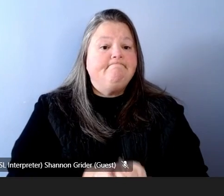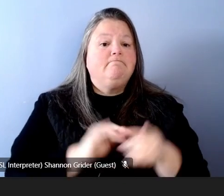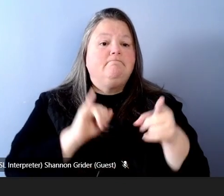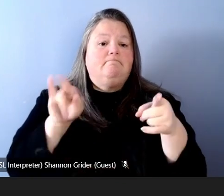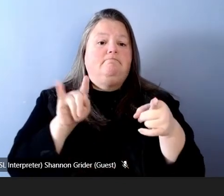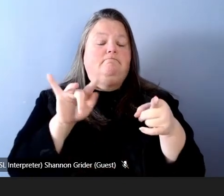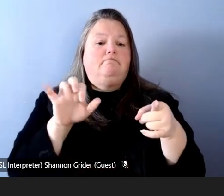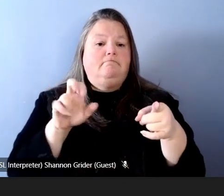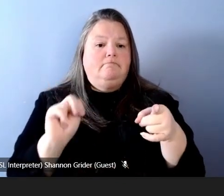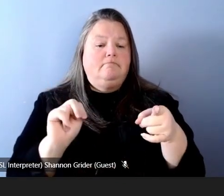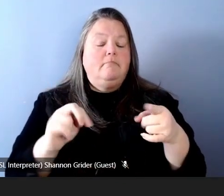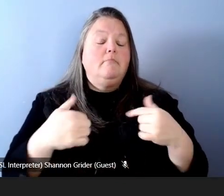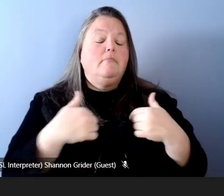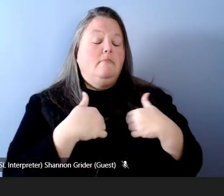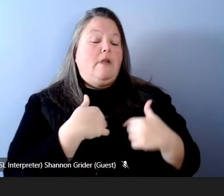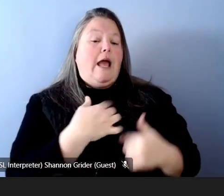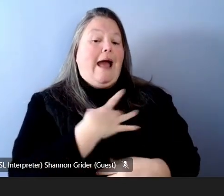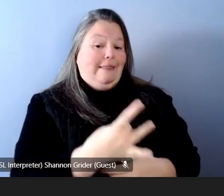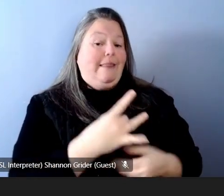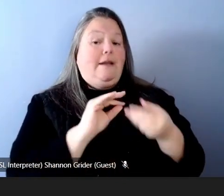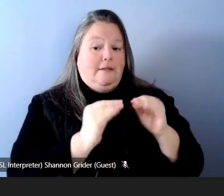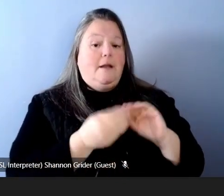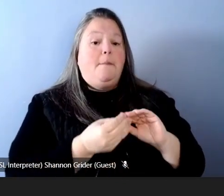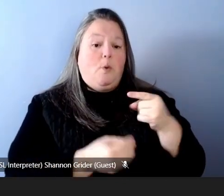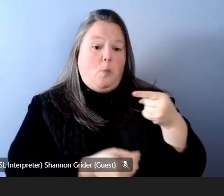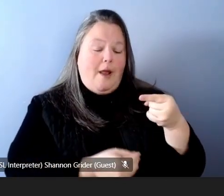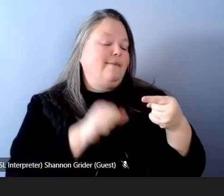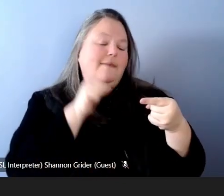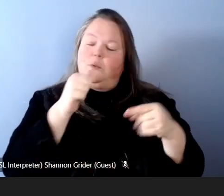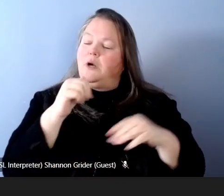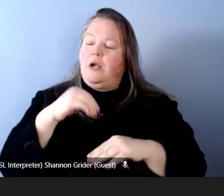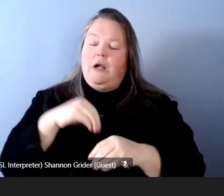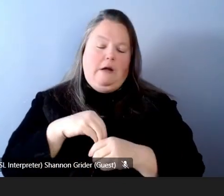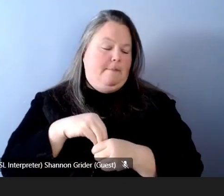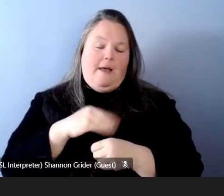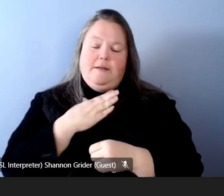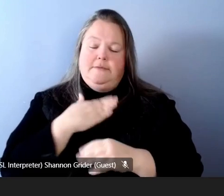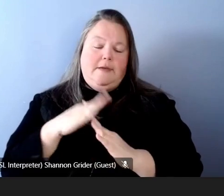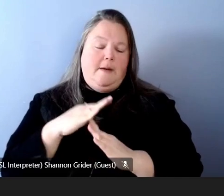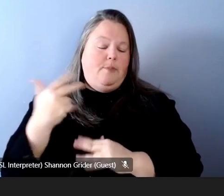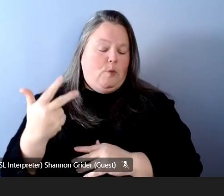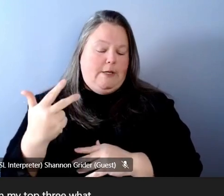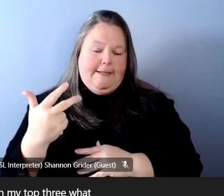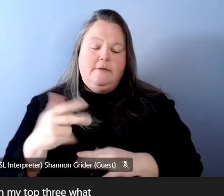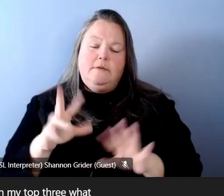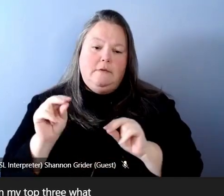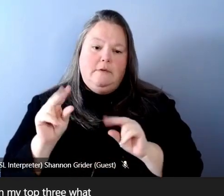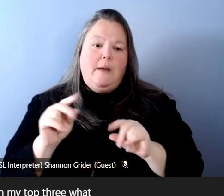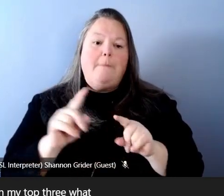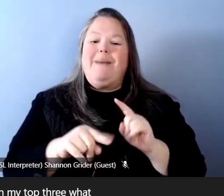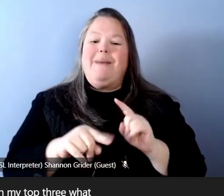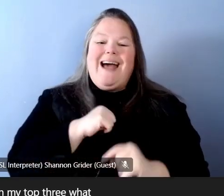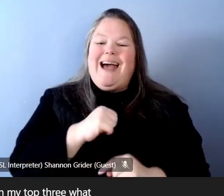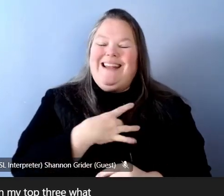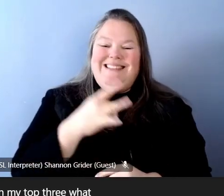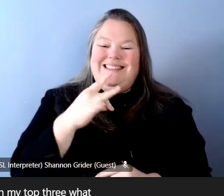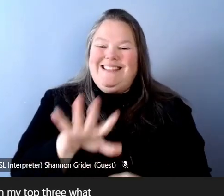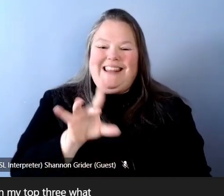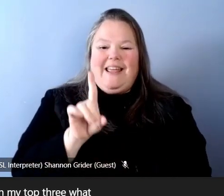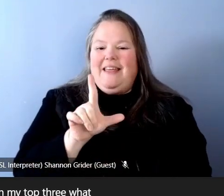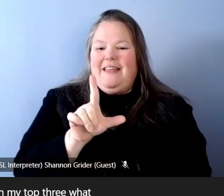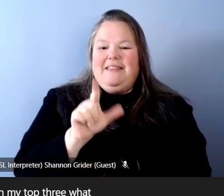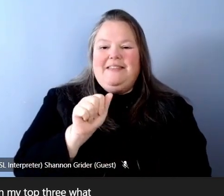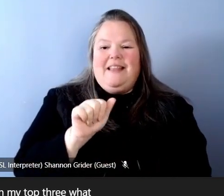I liked number 1. They were not in my top 3. What got me, I did not like the layout of their